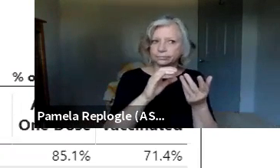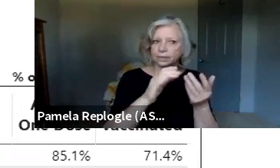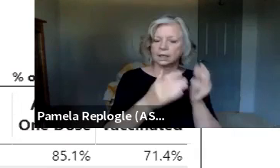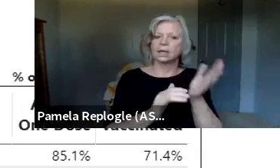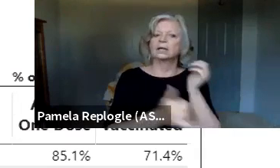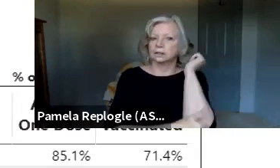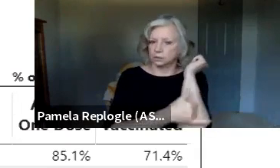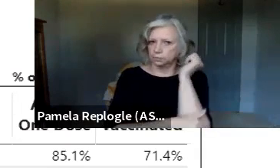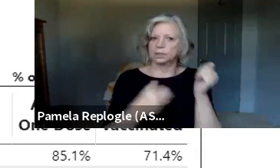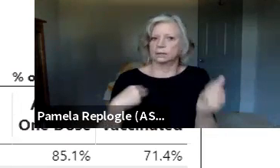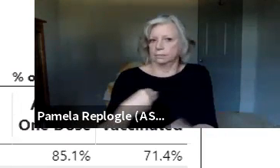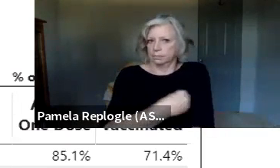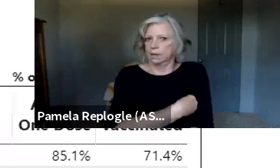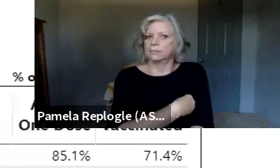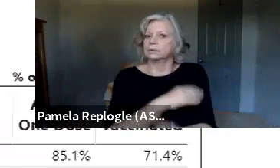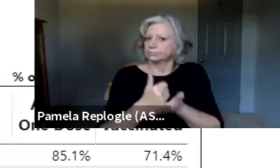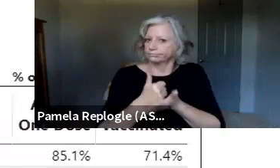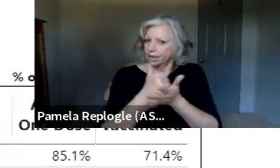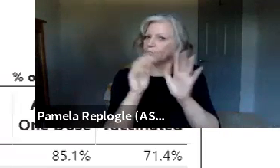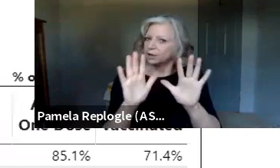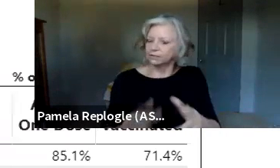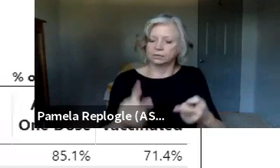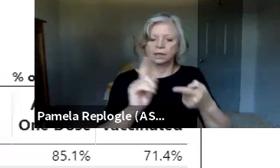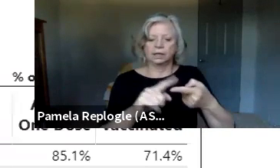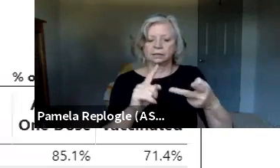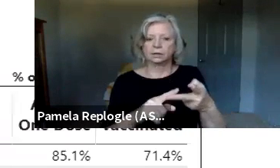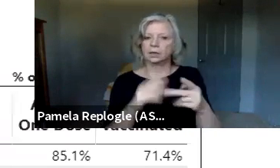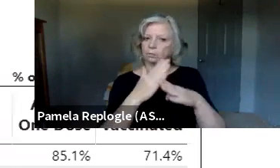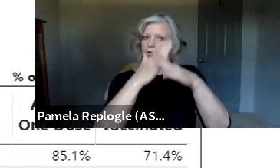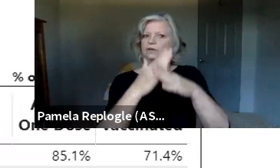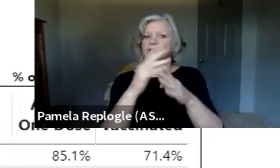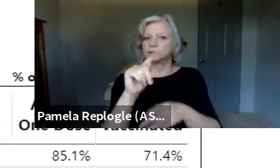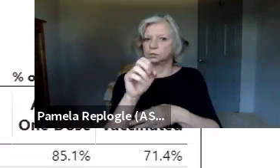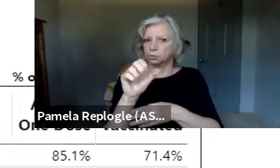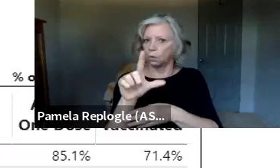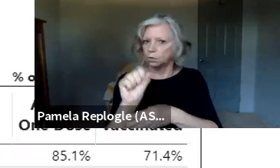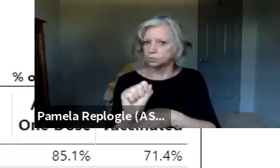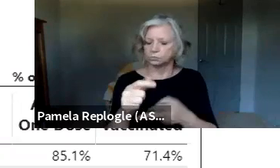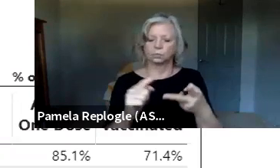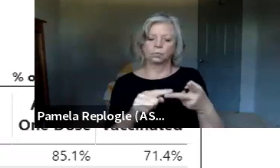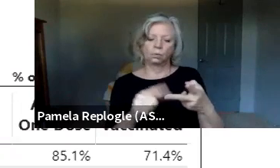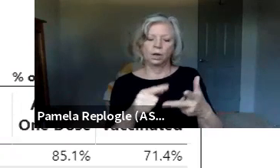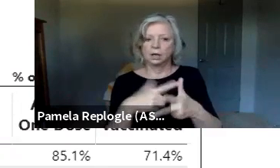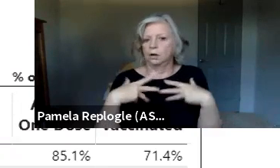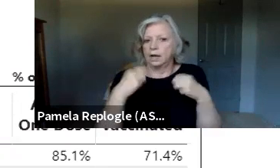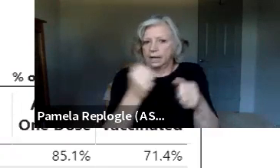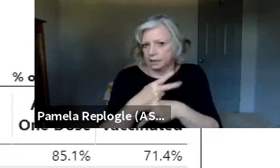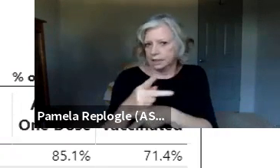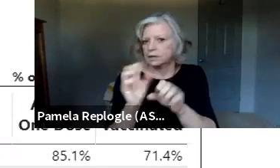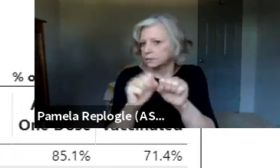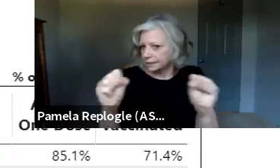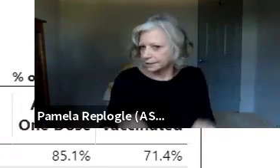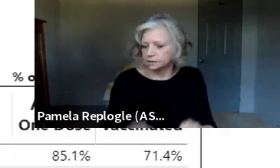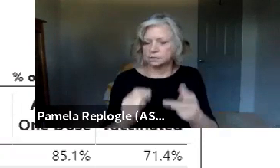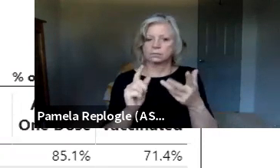this important prevention tool, and also the effort of everyone across our healthcare delivery system and all of our community